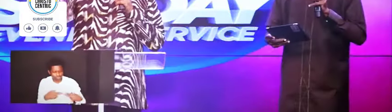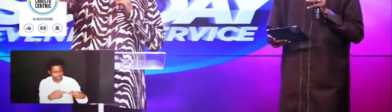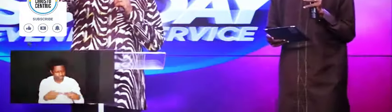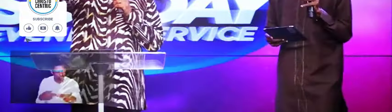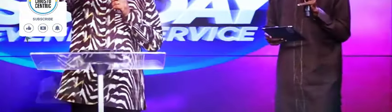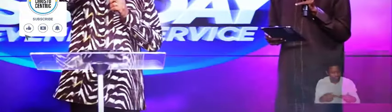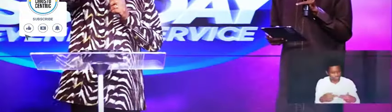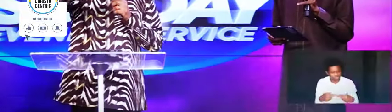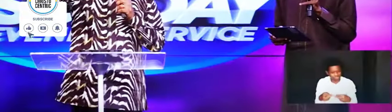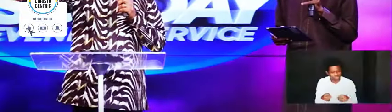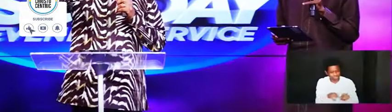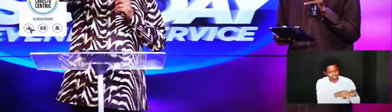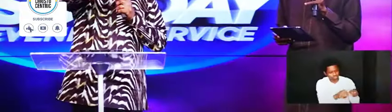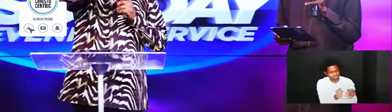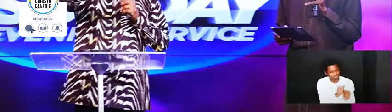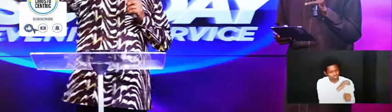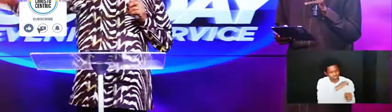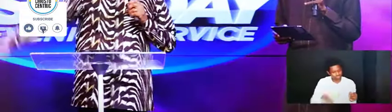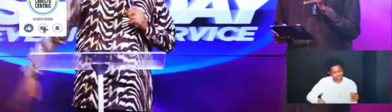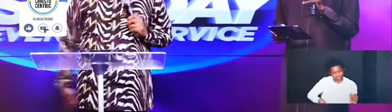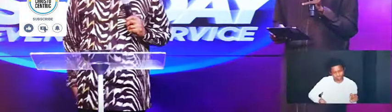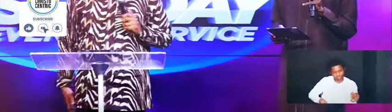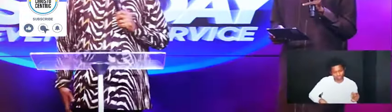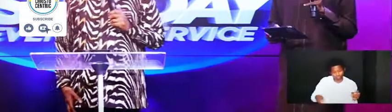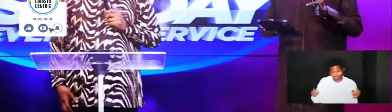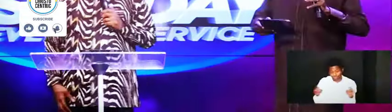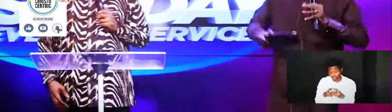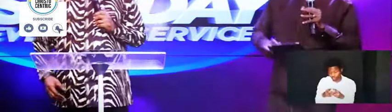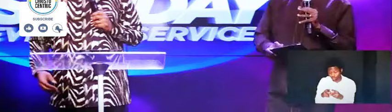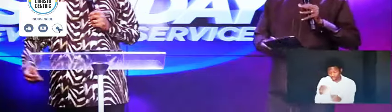therefore if anyone is in Christ